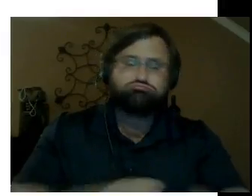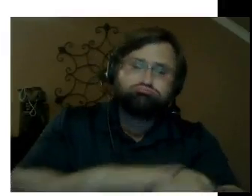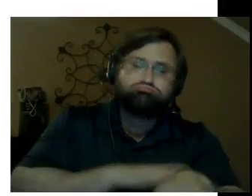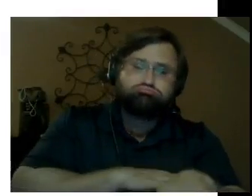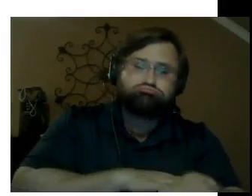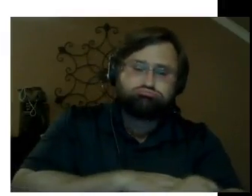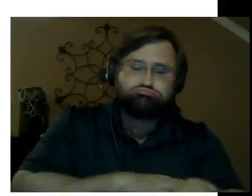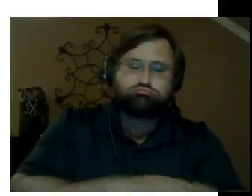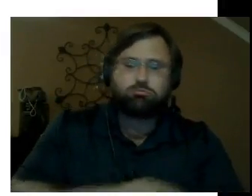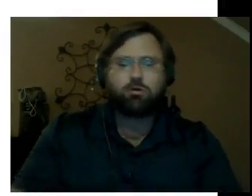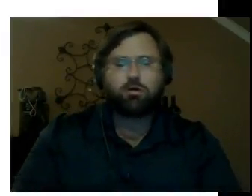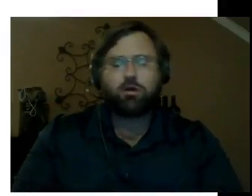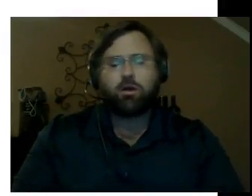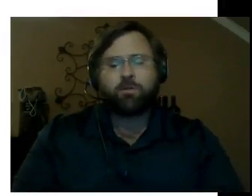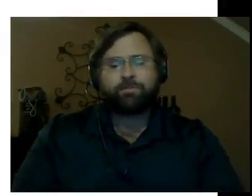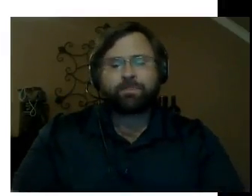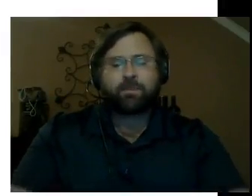slow.